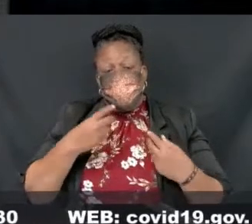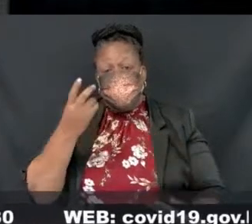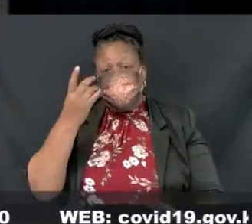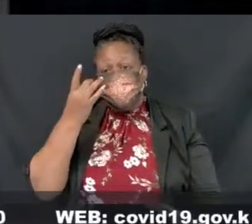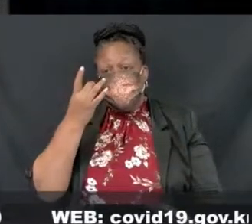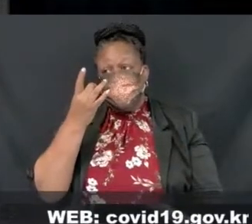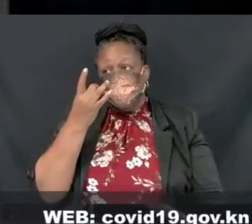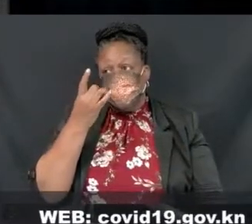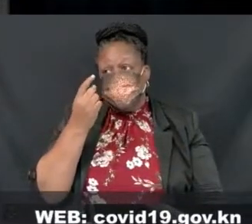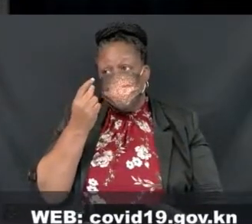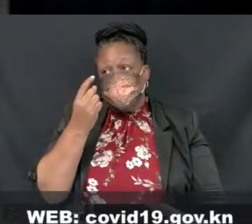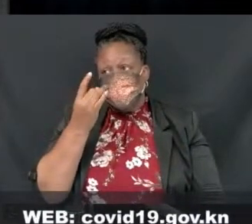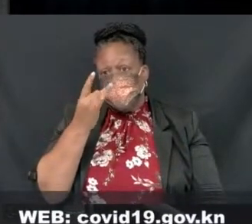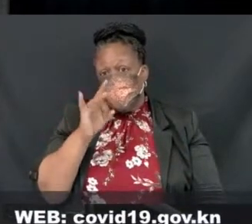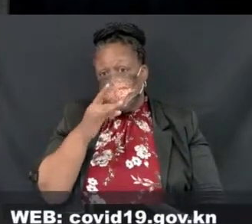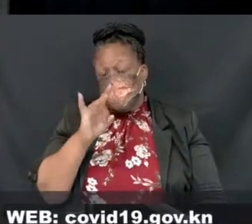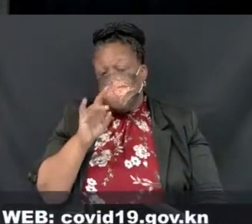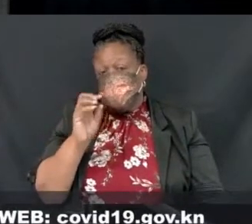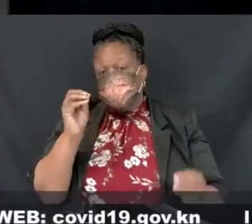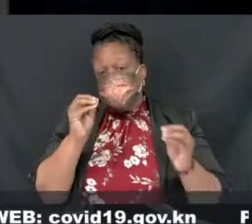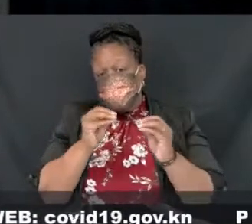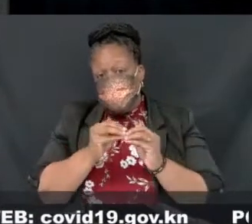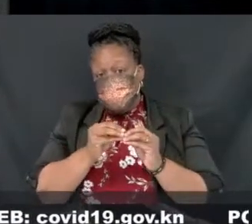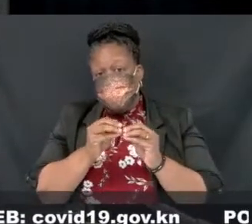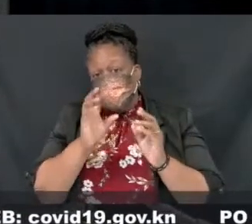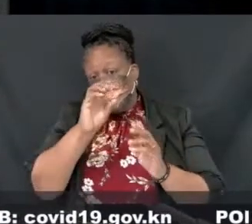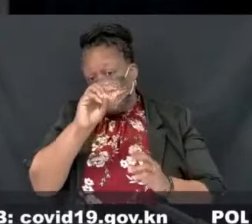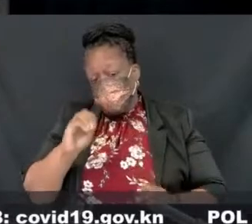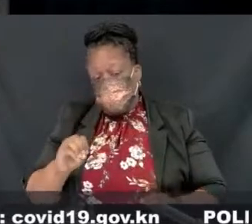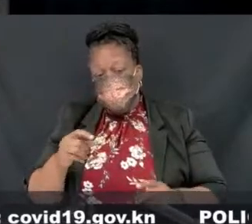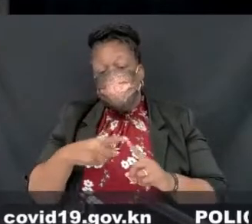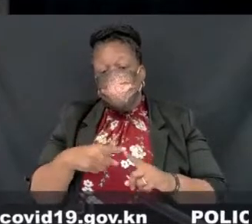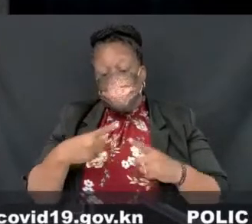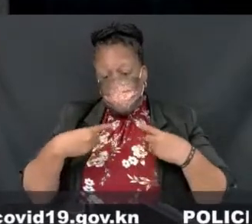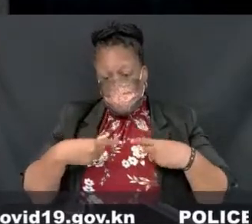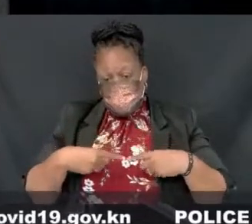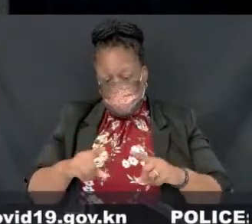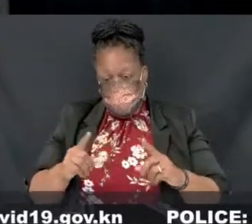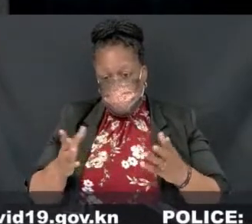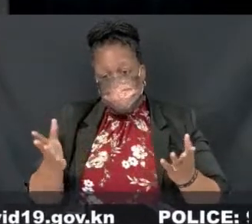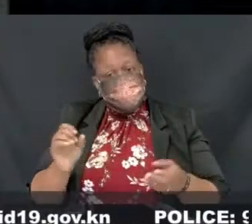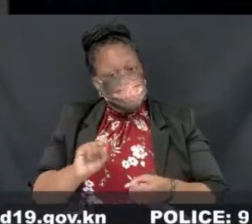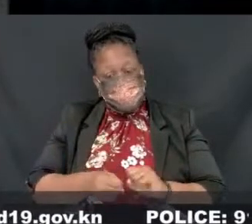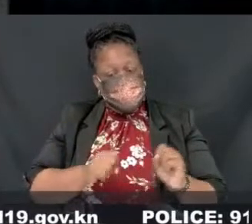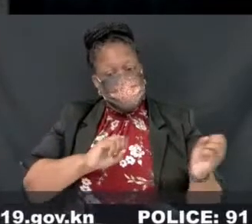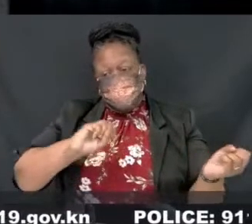points, so we have a long way to go. I think I answered those questions.